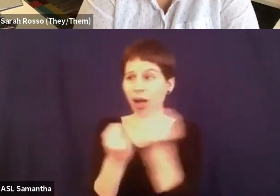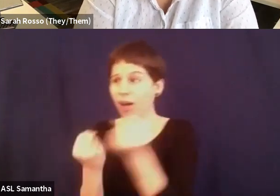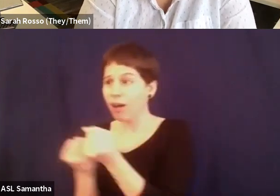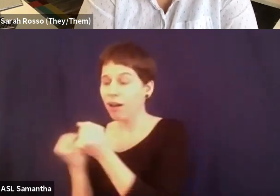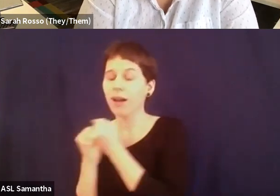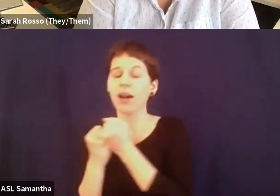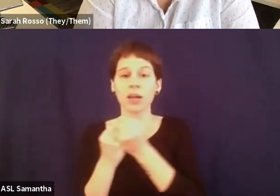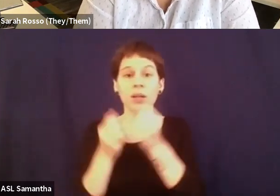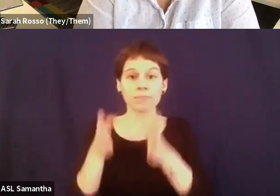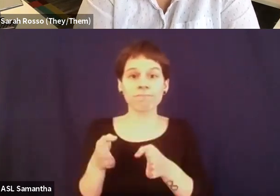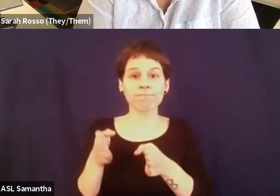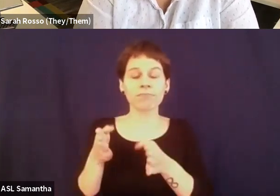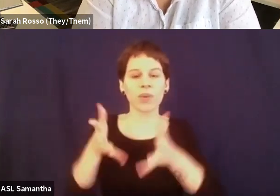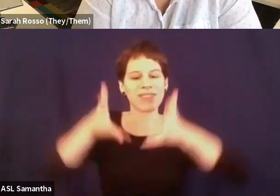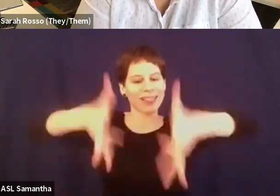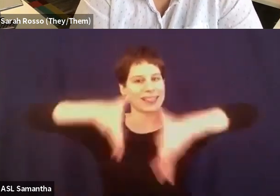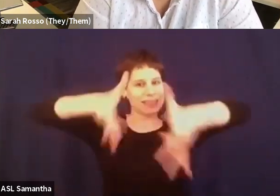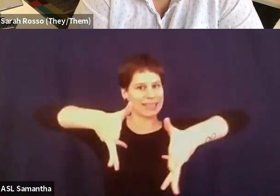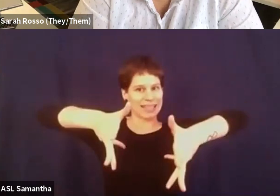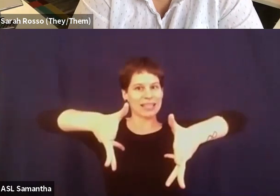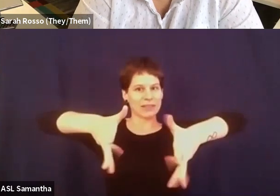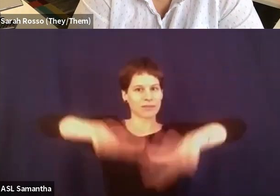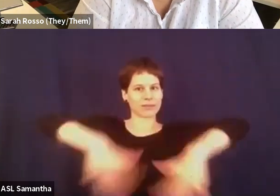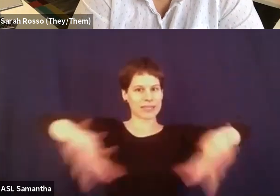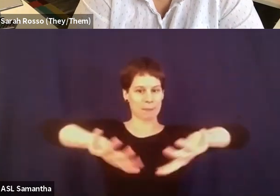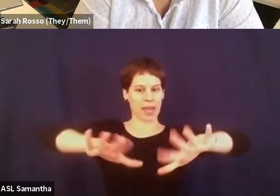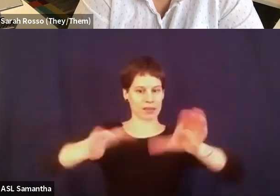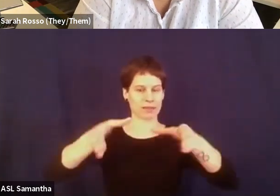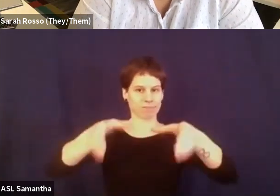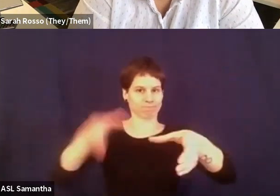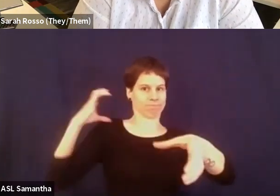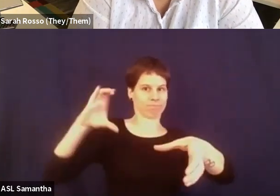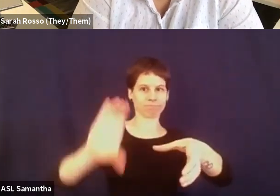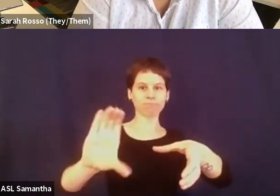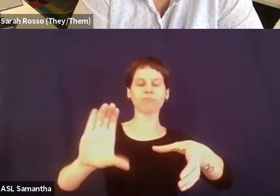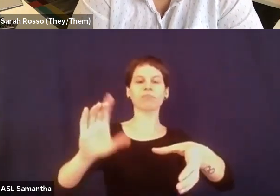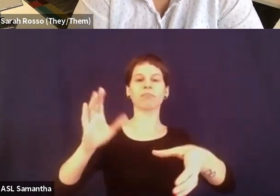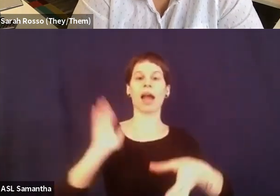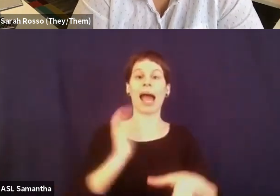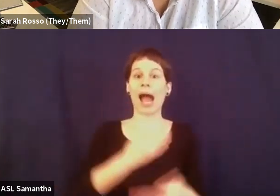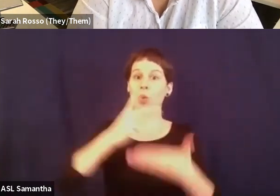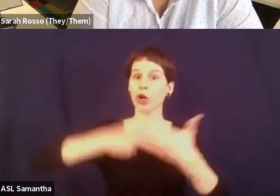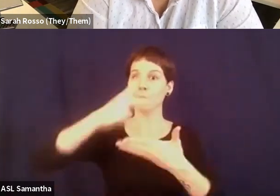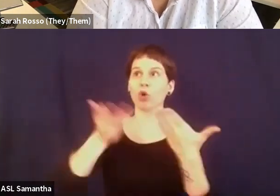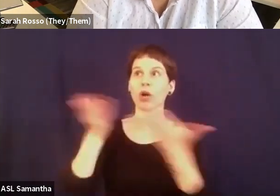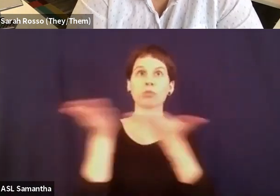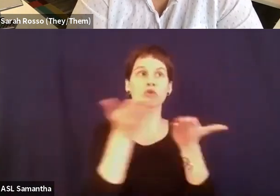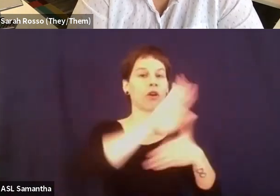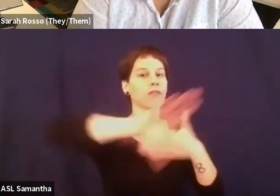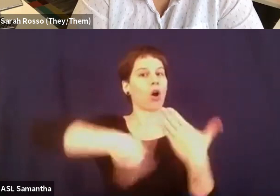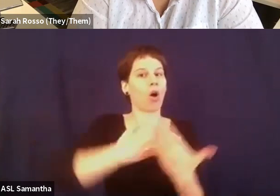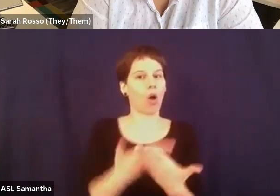We have to leave that space there to make sure that our programs are serving all of the communities